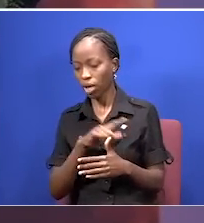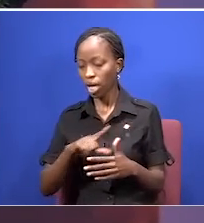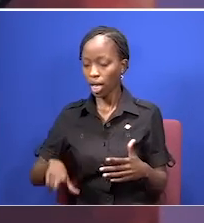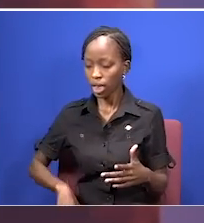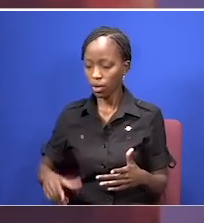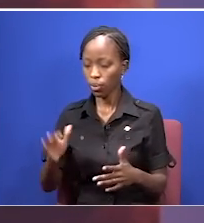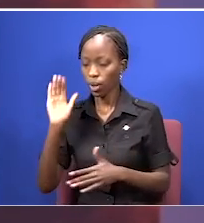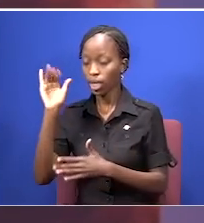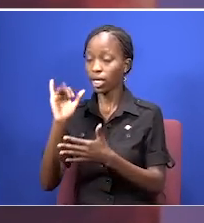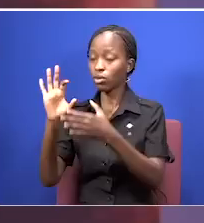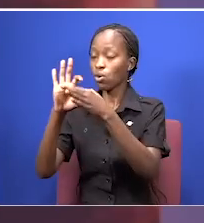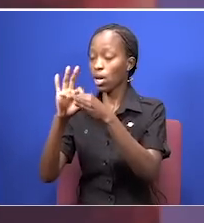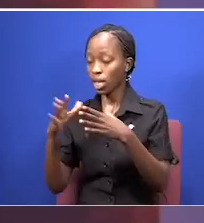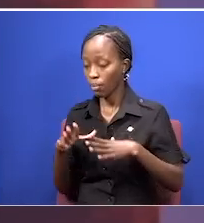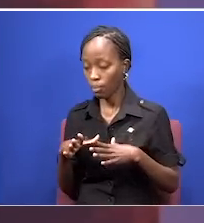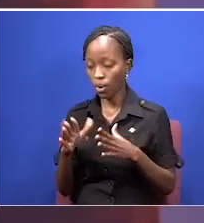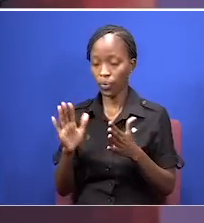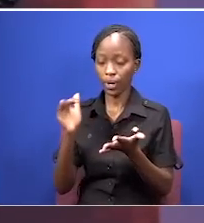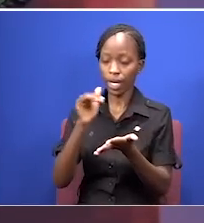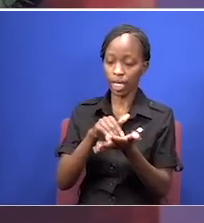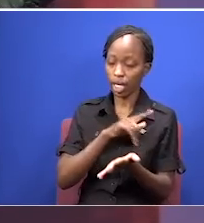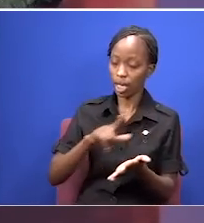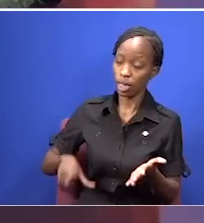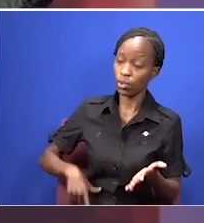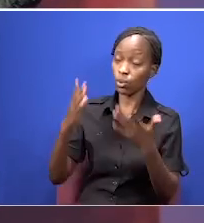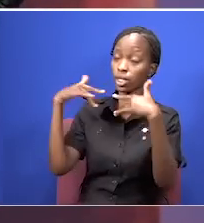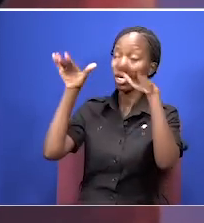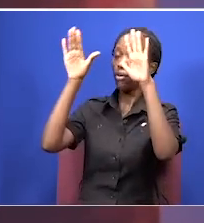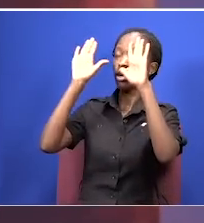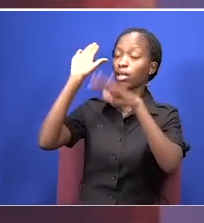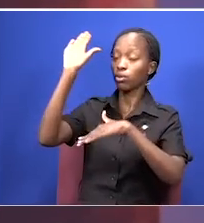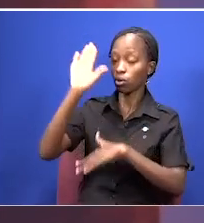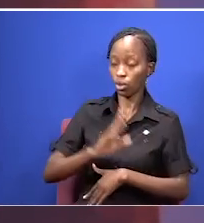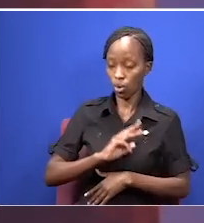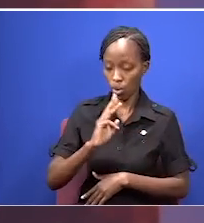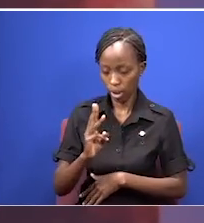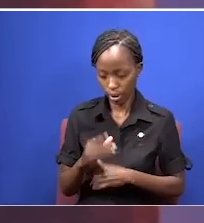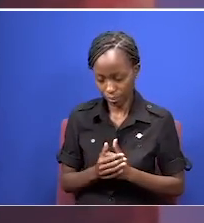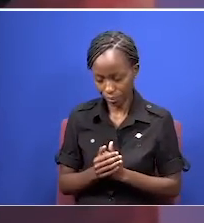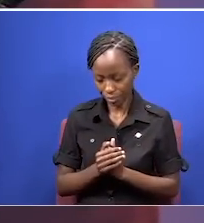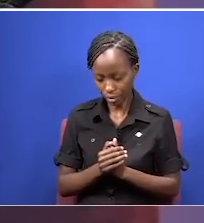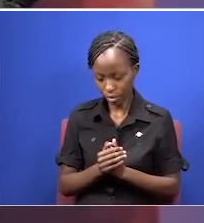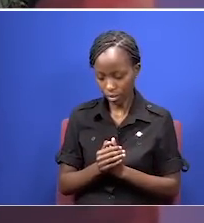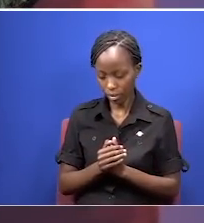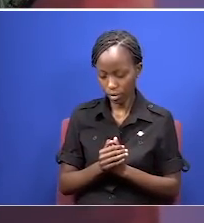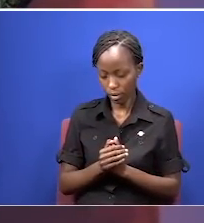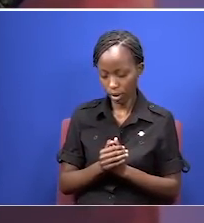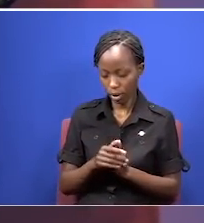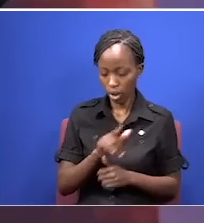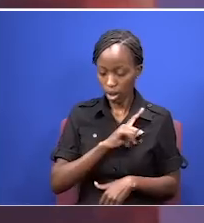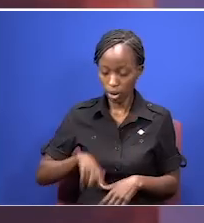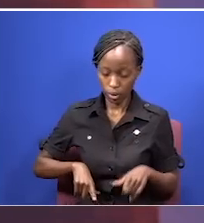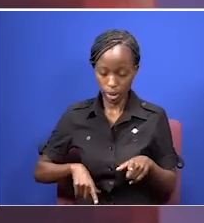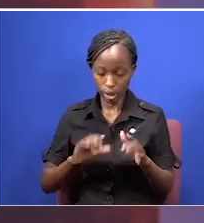reconcile your people again father we surrender to your power and as we sing holy we praise you father this is our